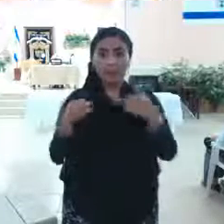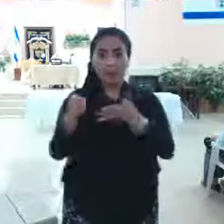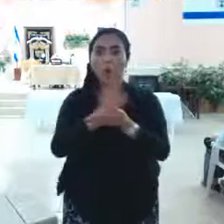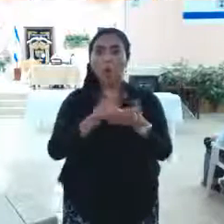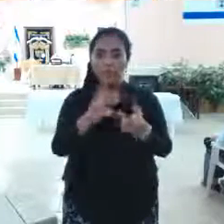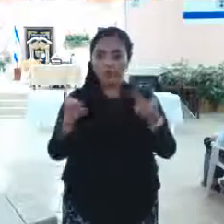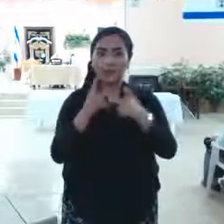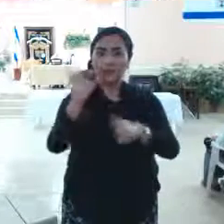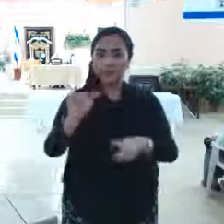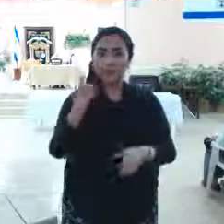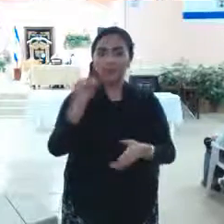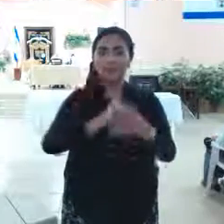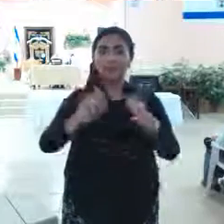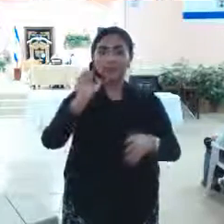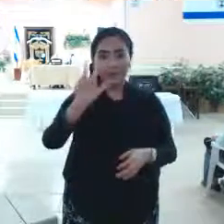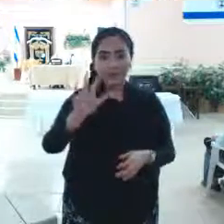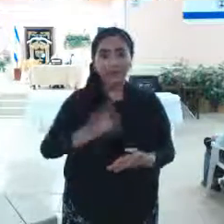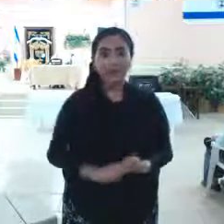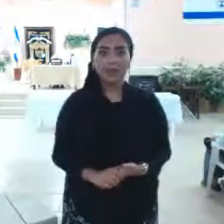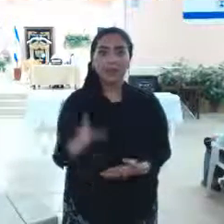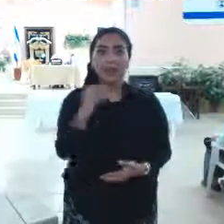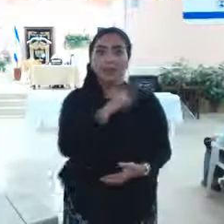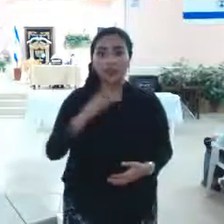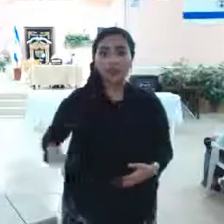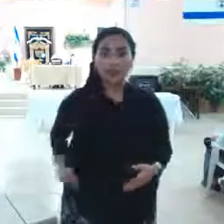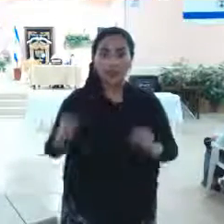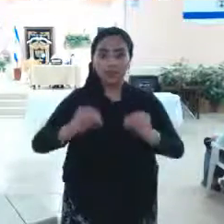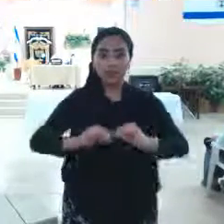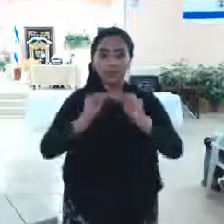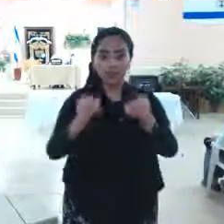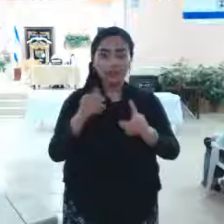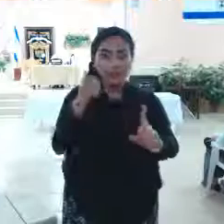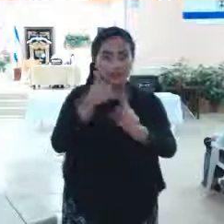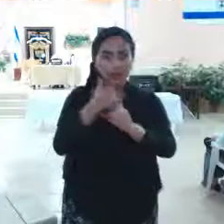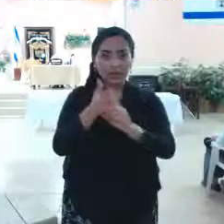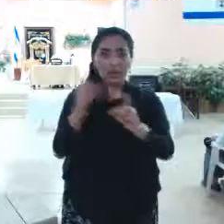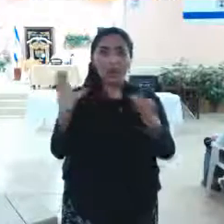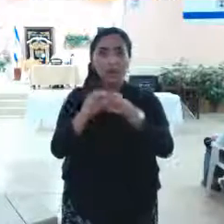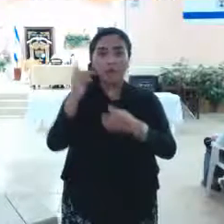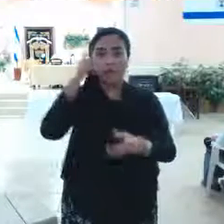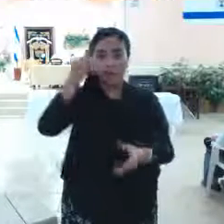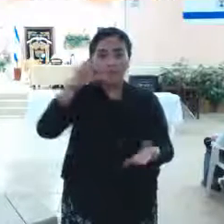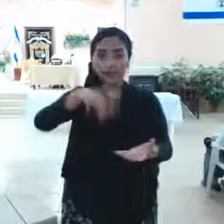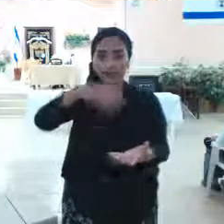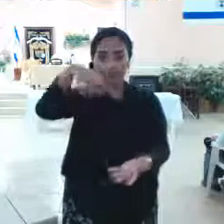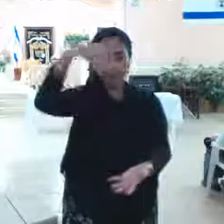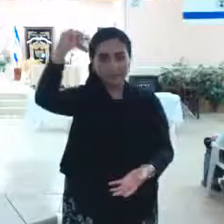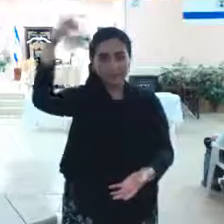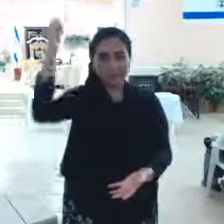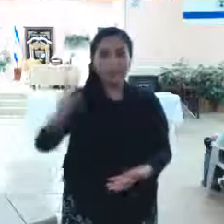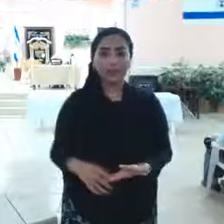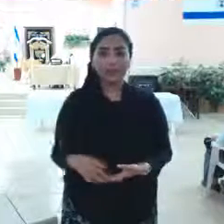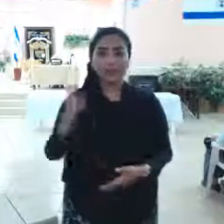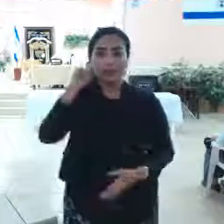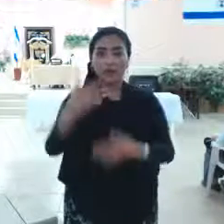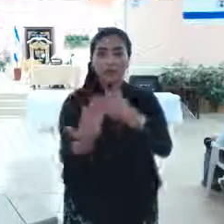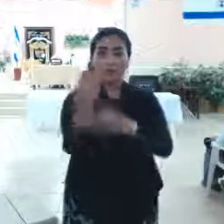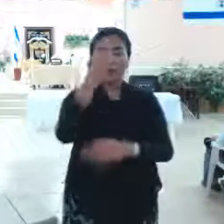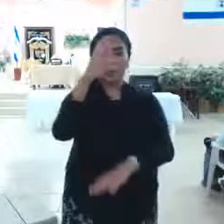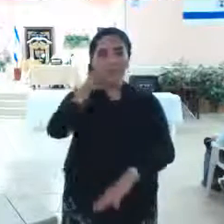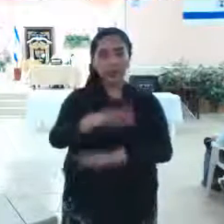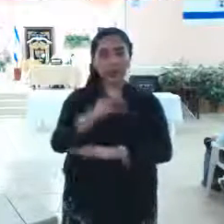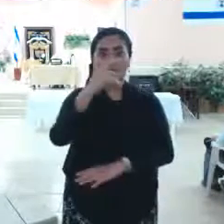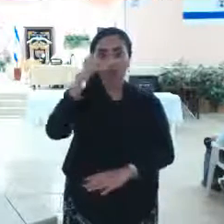patios de Yahweh. 3. El rey contribuyó de su propia hacienda para los holocaustos a mañana y tarde y para